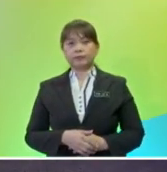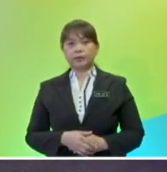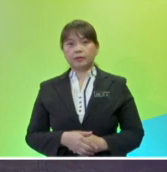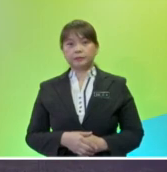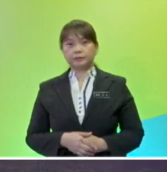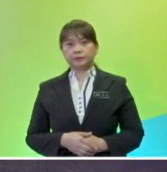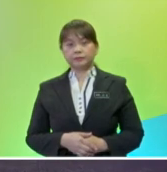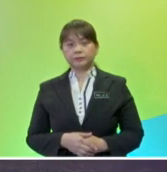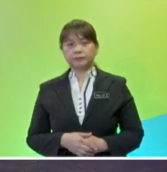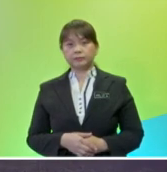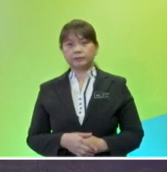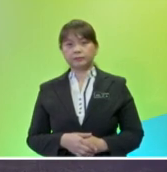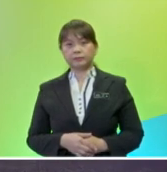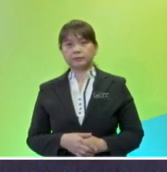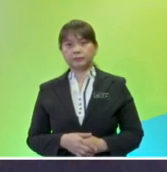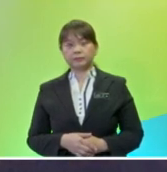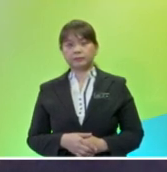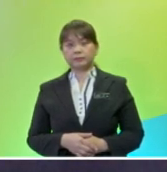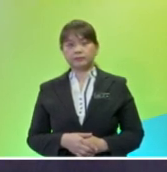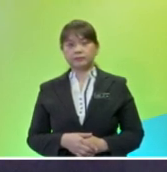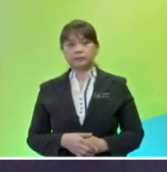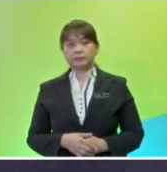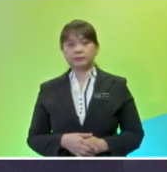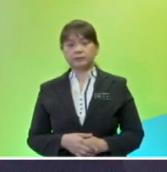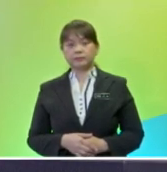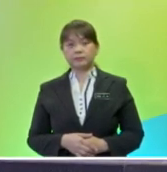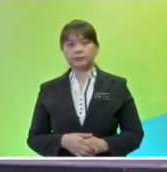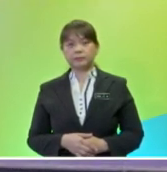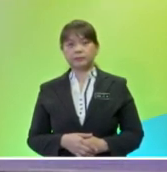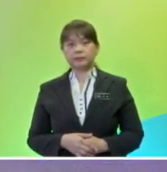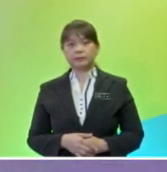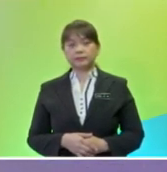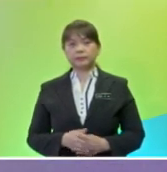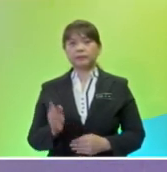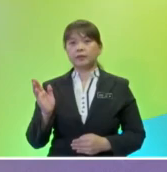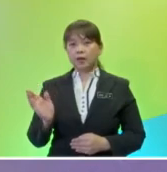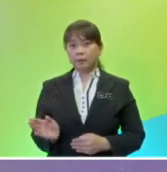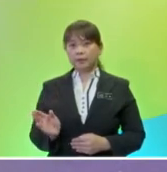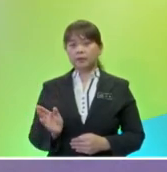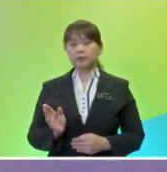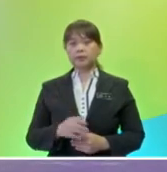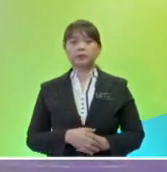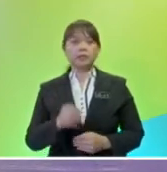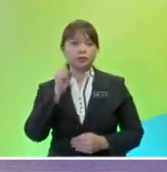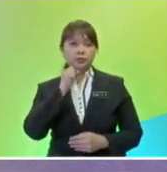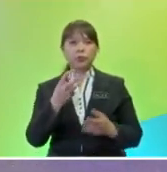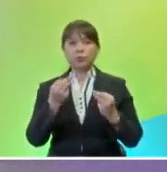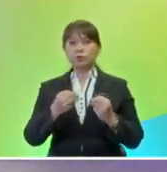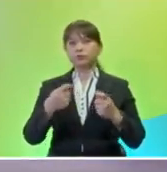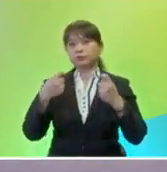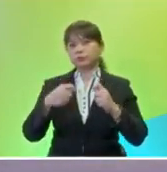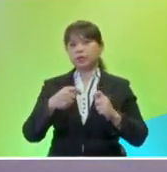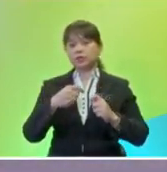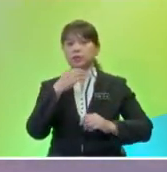not attract magnets. Okay. My turn. All right. I'm going to try this building block. Oh. Oh, it's not sticking. Wait,